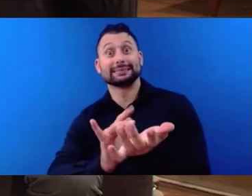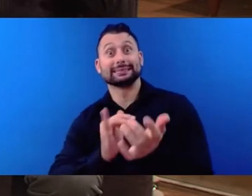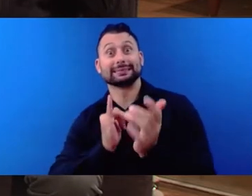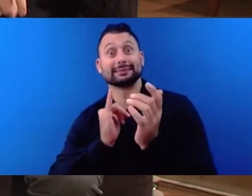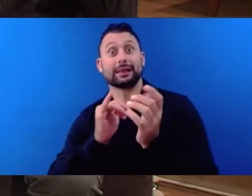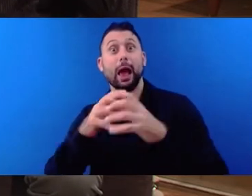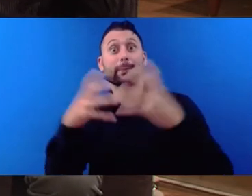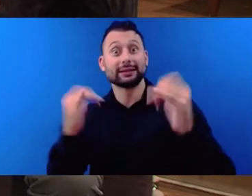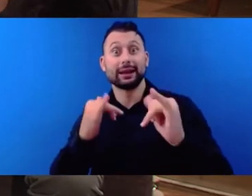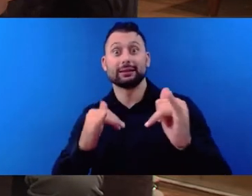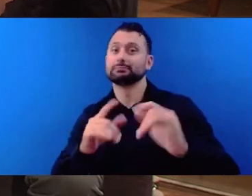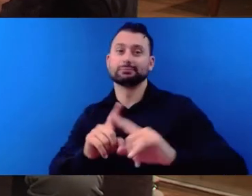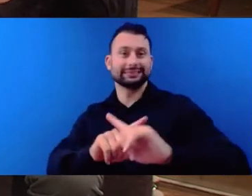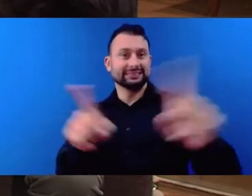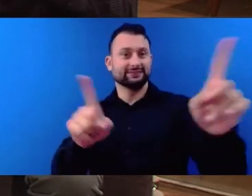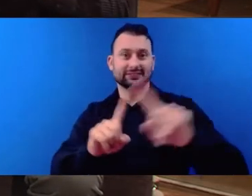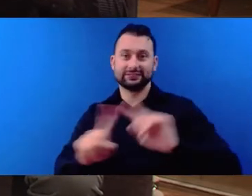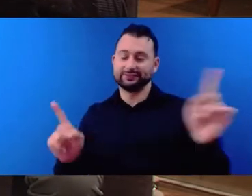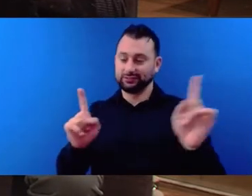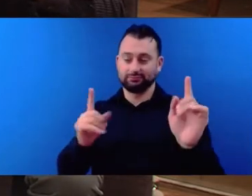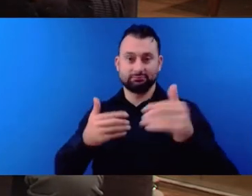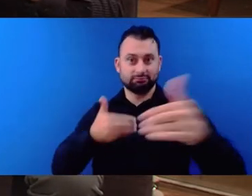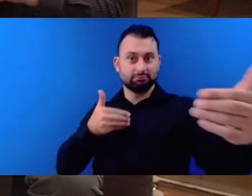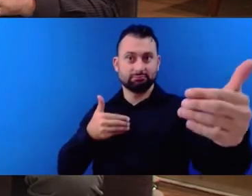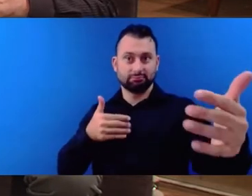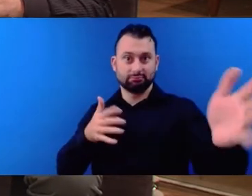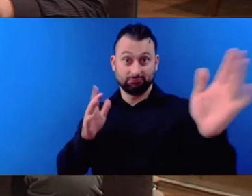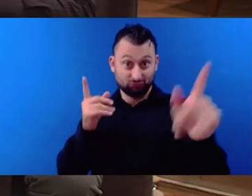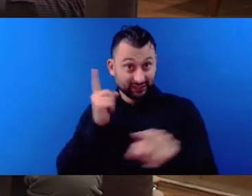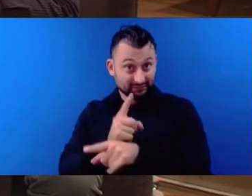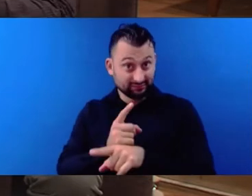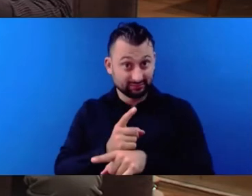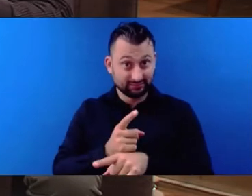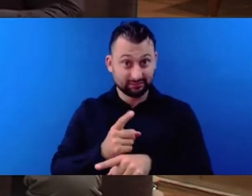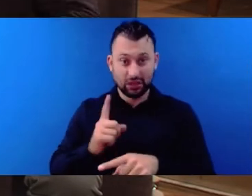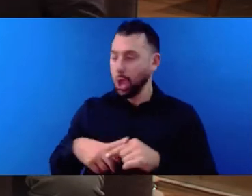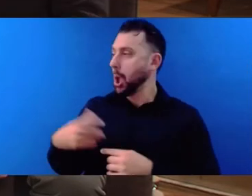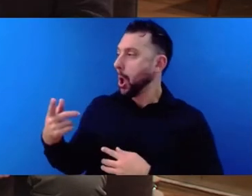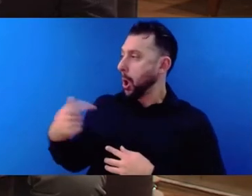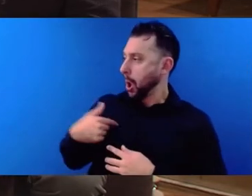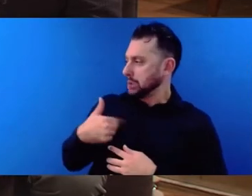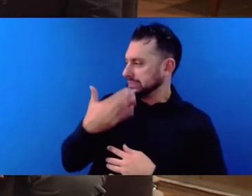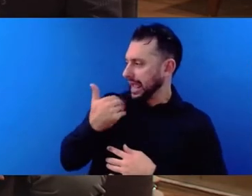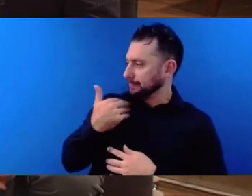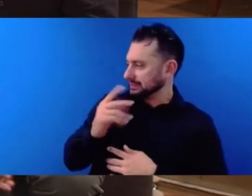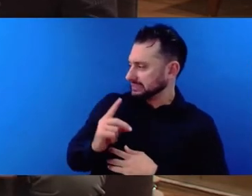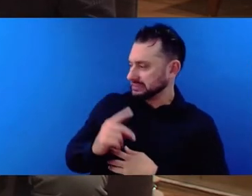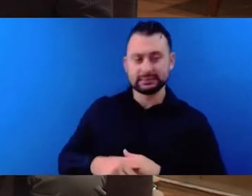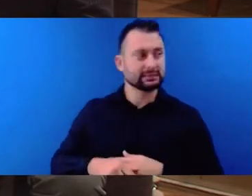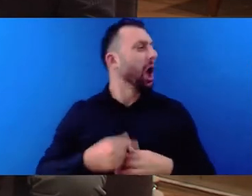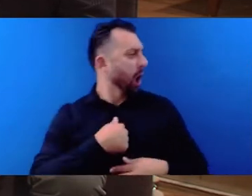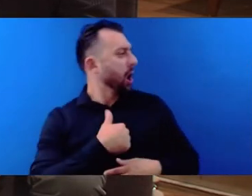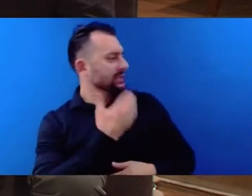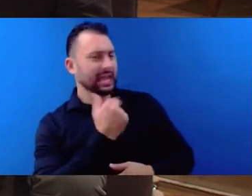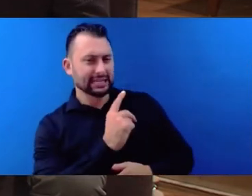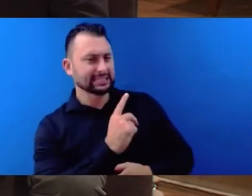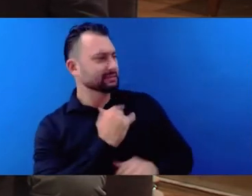our friends just because they have diabetes. We can't tell them, hey, do the same thing that I do. Is that correct,